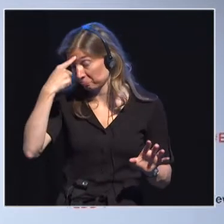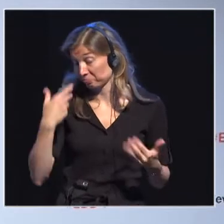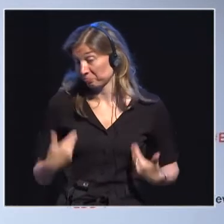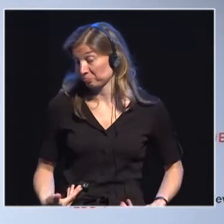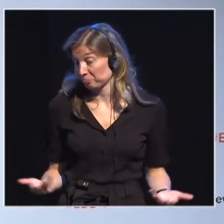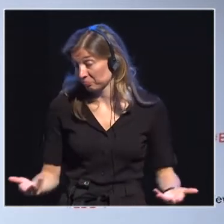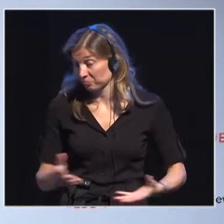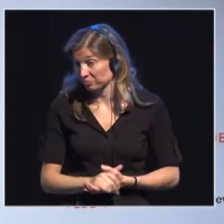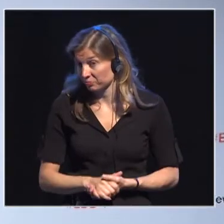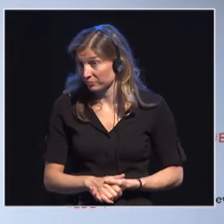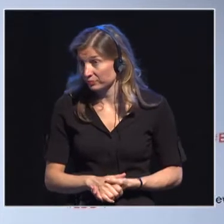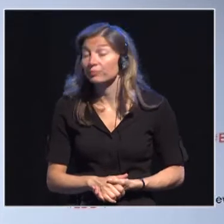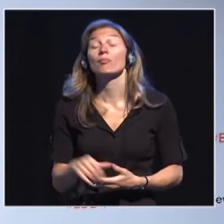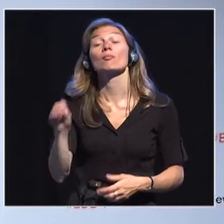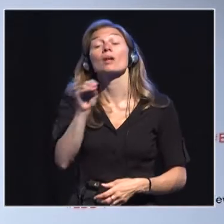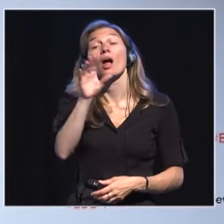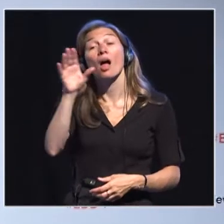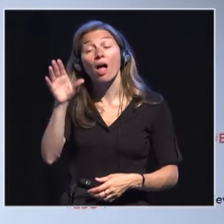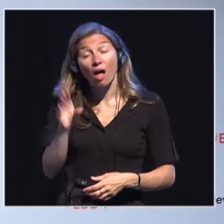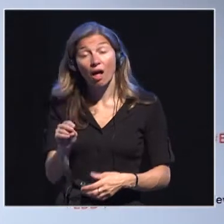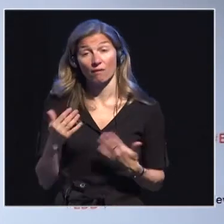We know that in Africa,